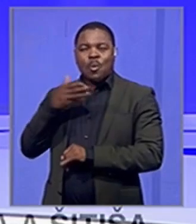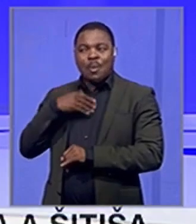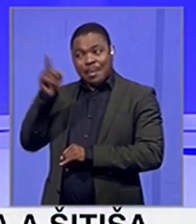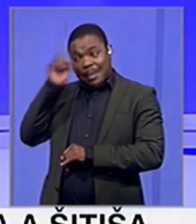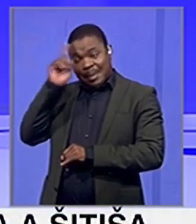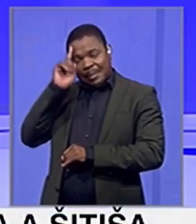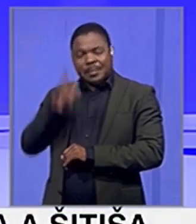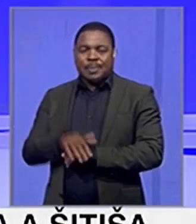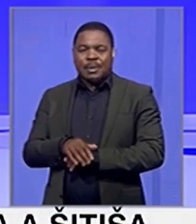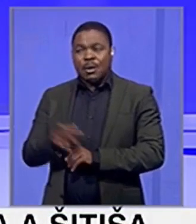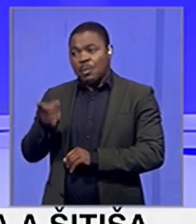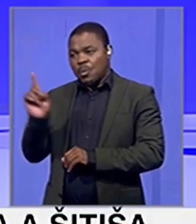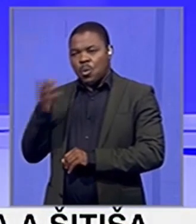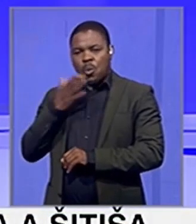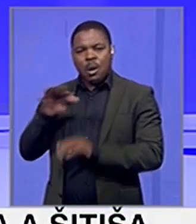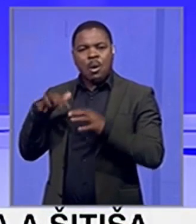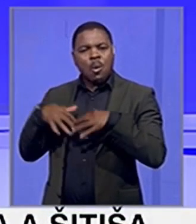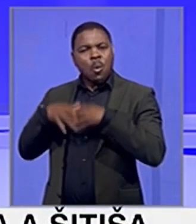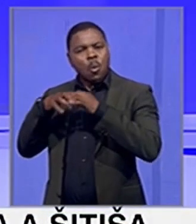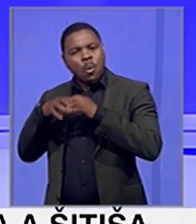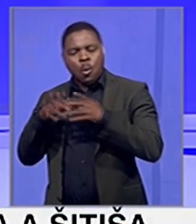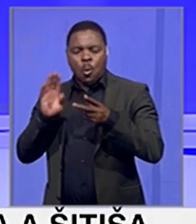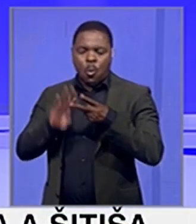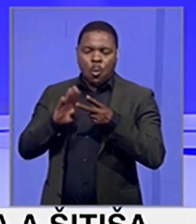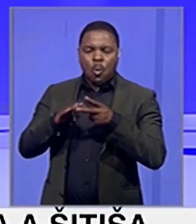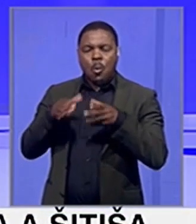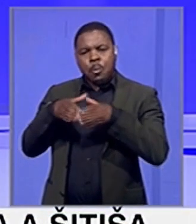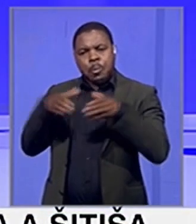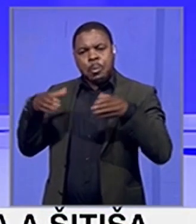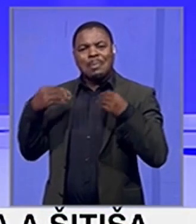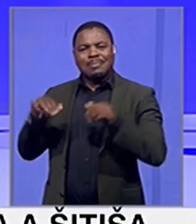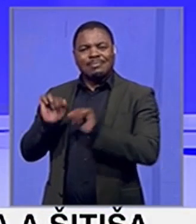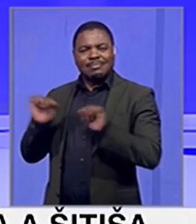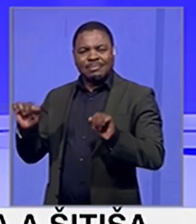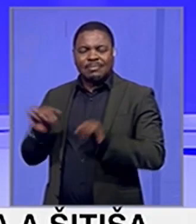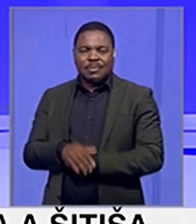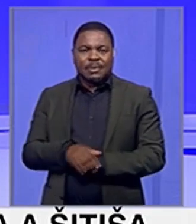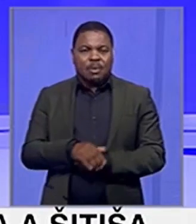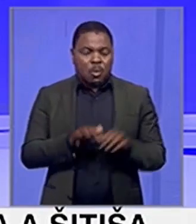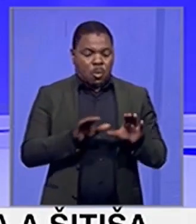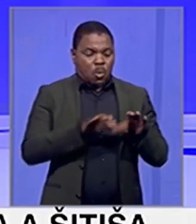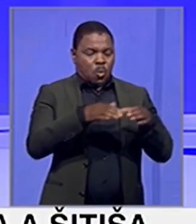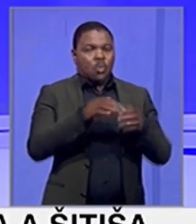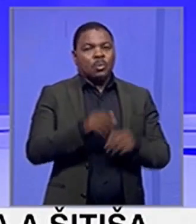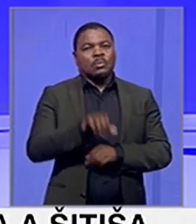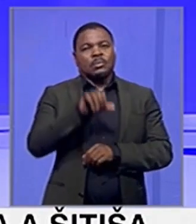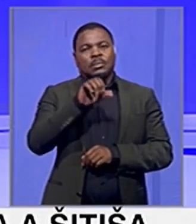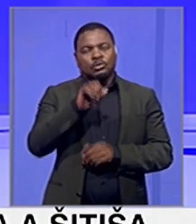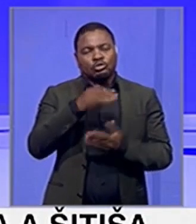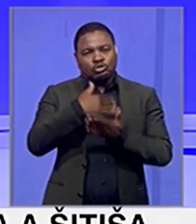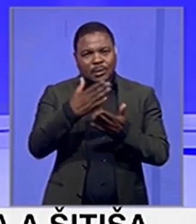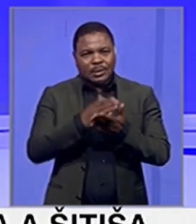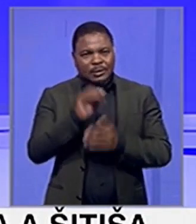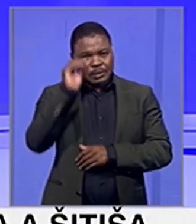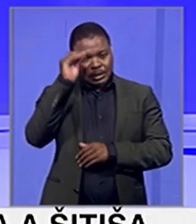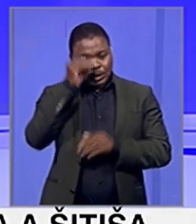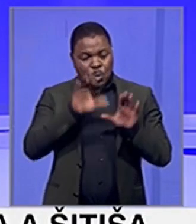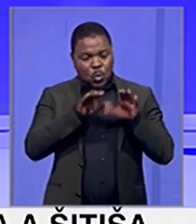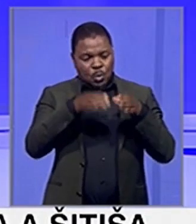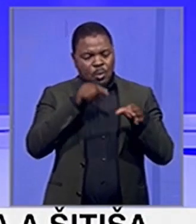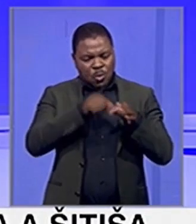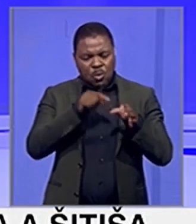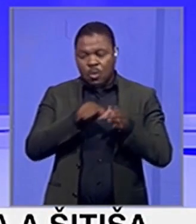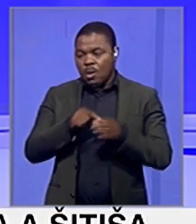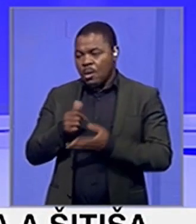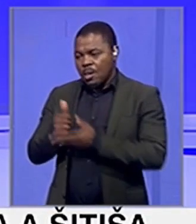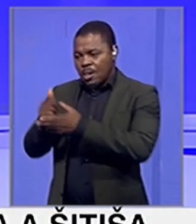baso bao ba nyakang go thoma goba go godisa dikgwebo tša bona. Se ke go ya ka mokgahllo wa shared interest o fanago ka karanti